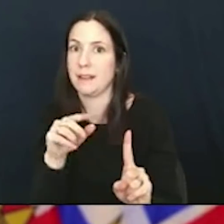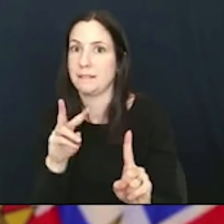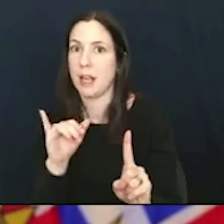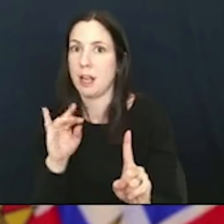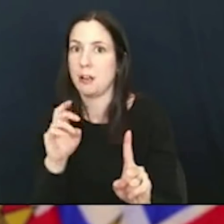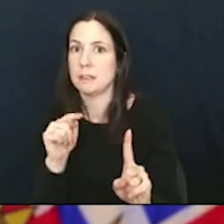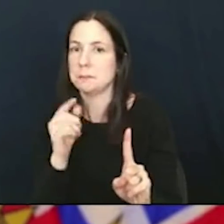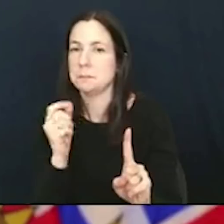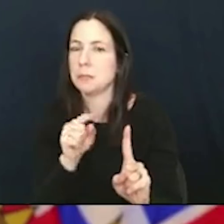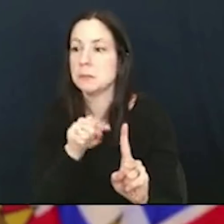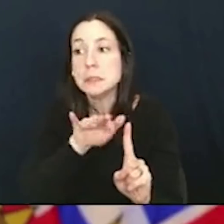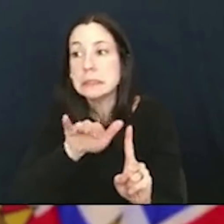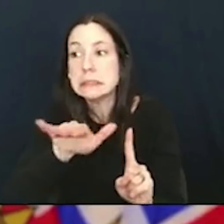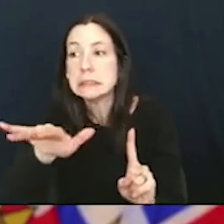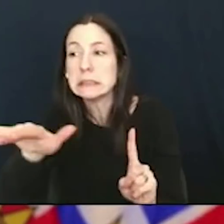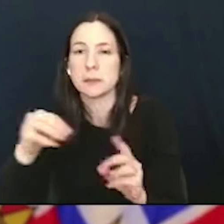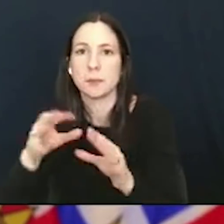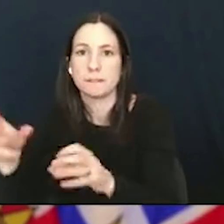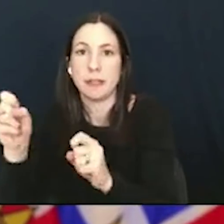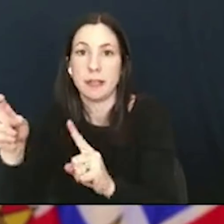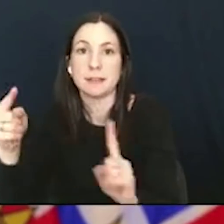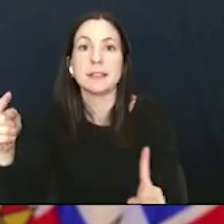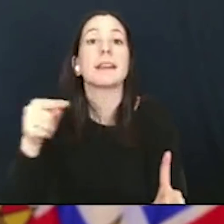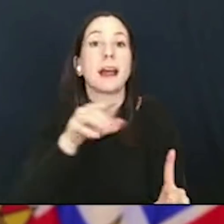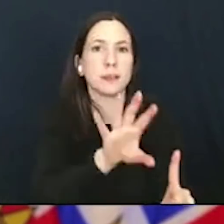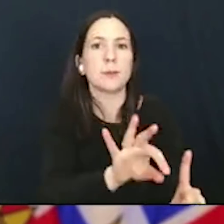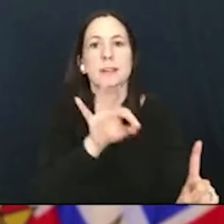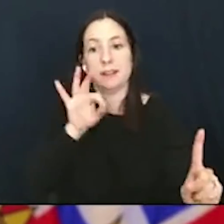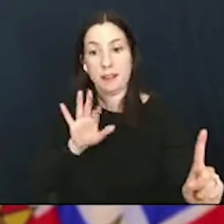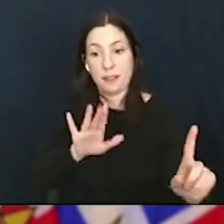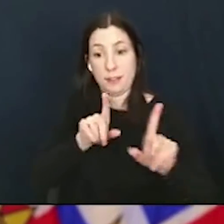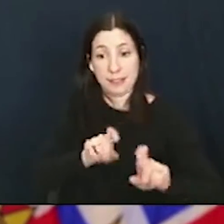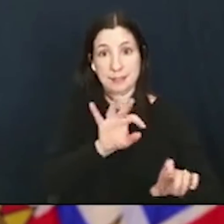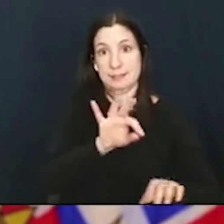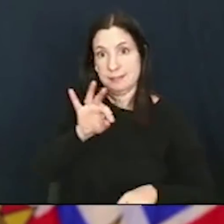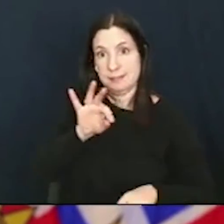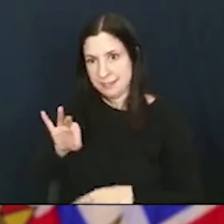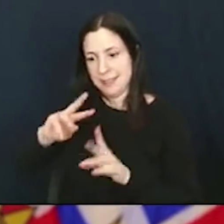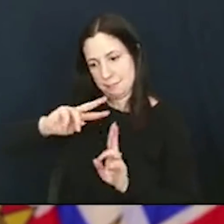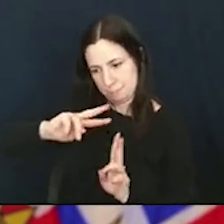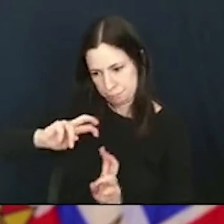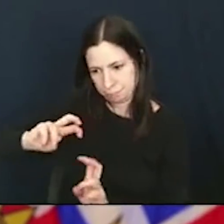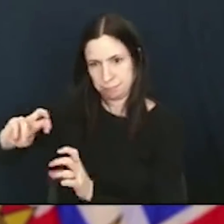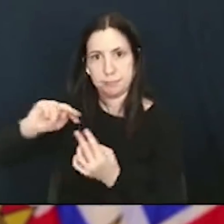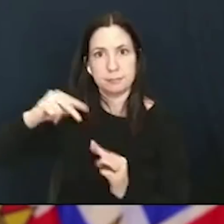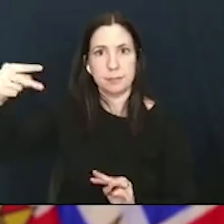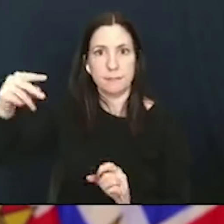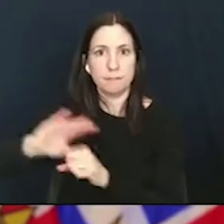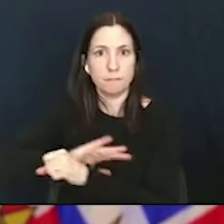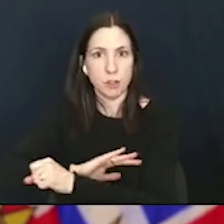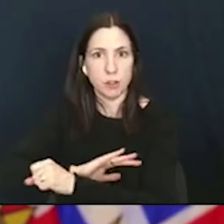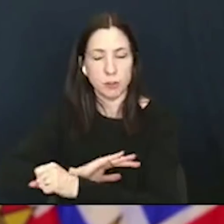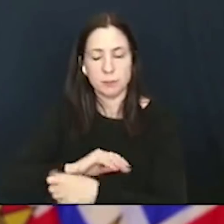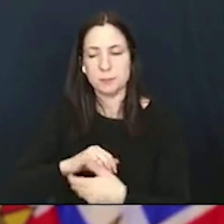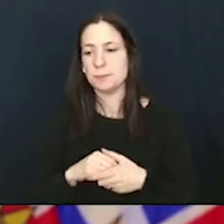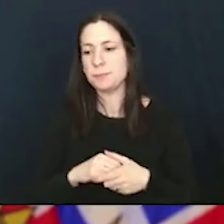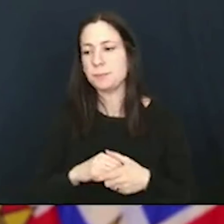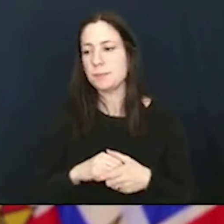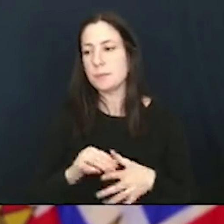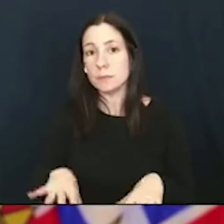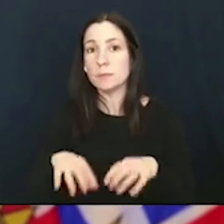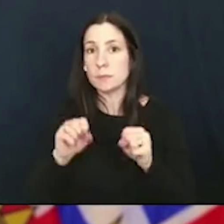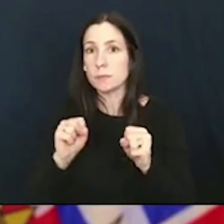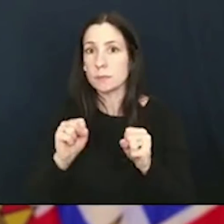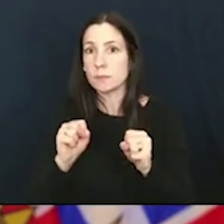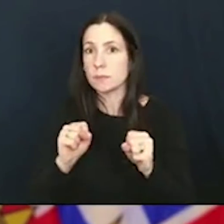of concern. And then we do whole genome sequencing on those. Of the ones that we did a couple of weeks ago,